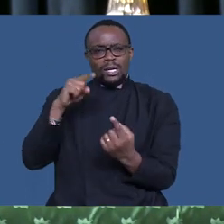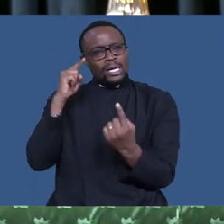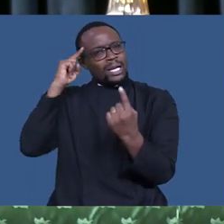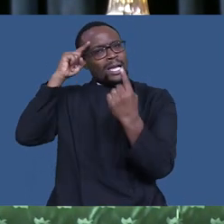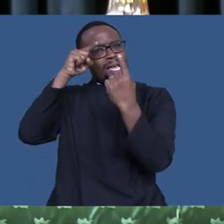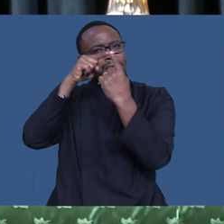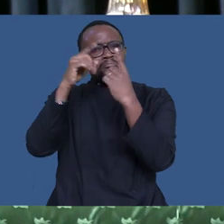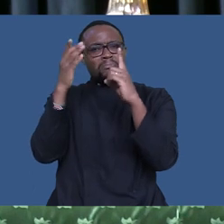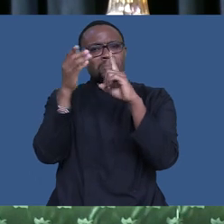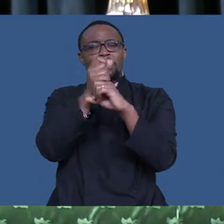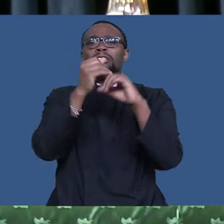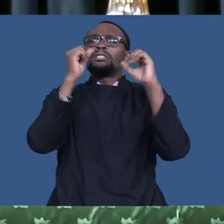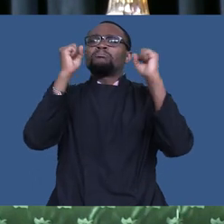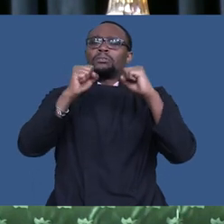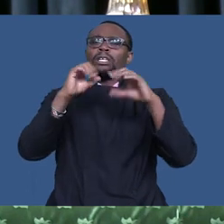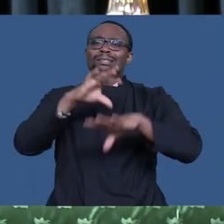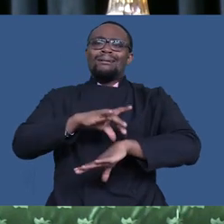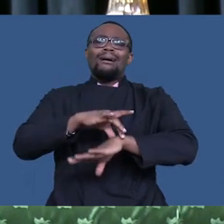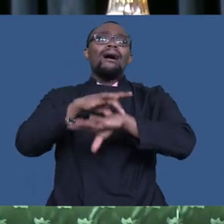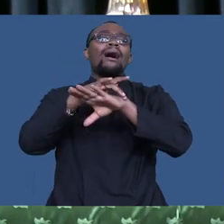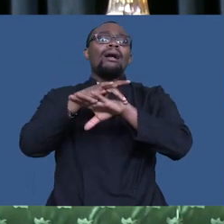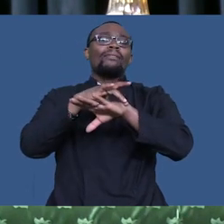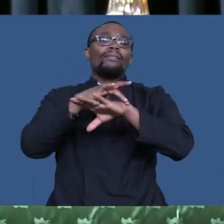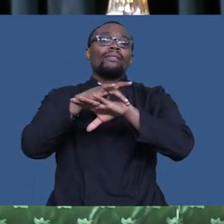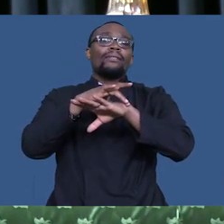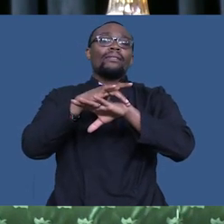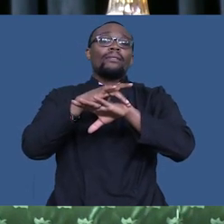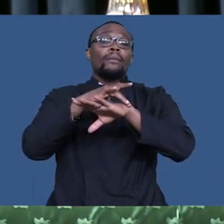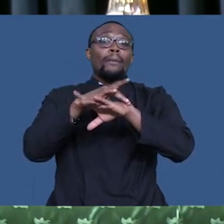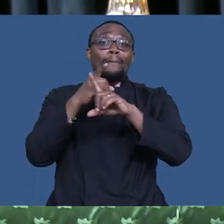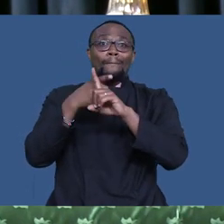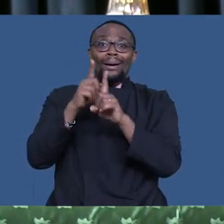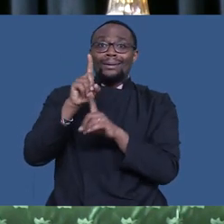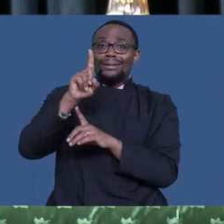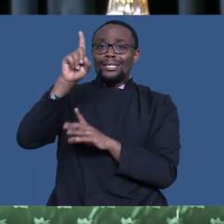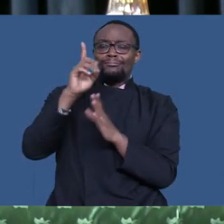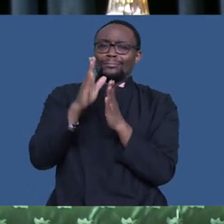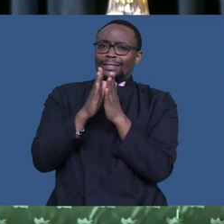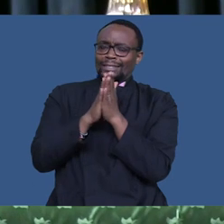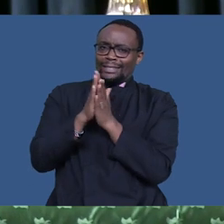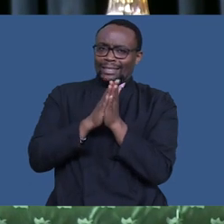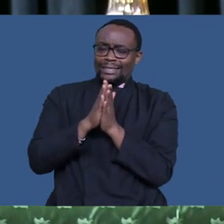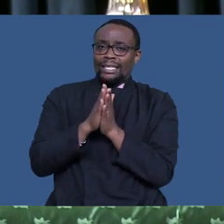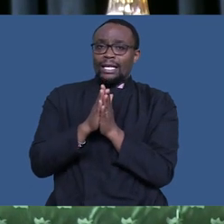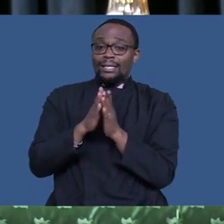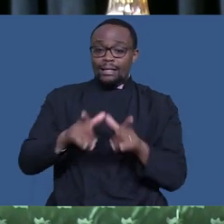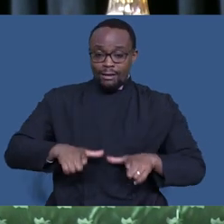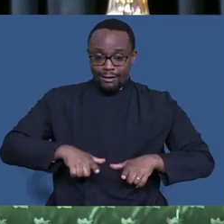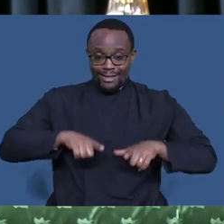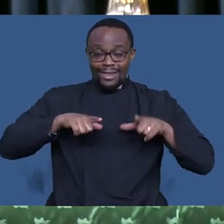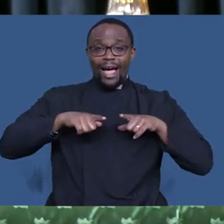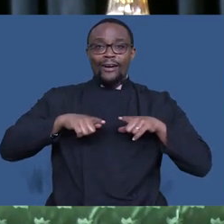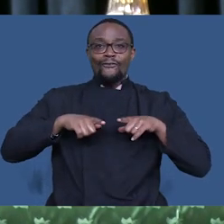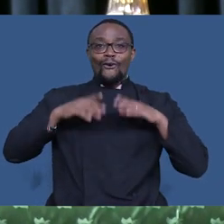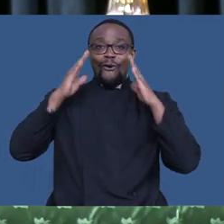great destiny here on earth. He desires that we live with a